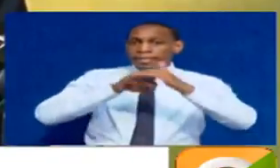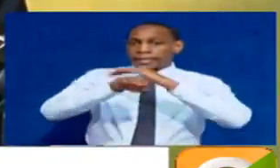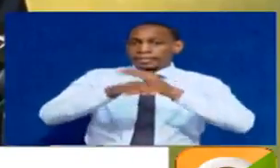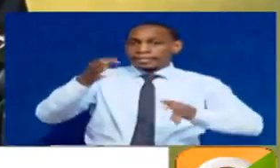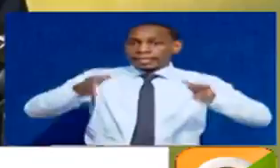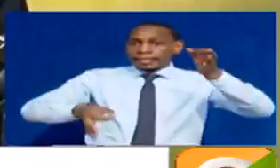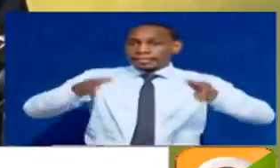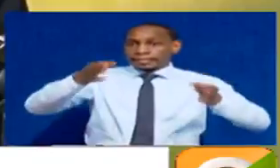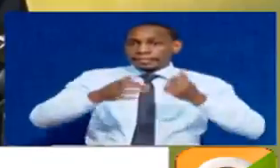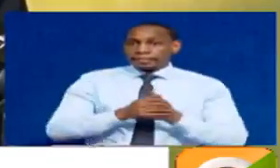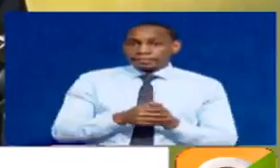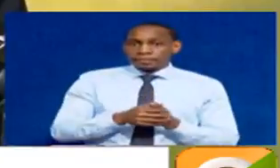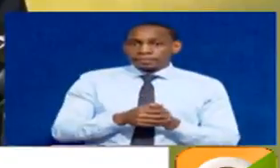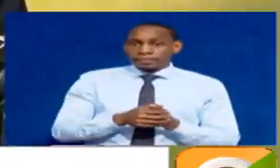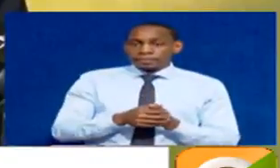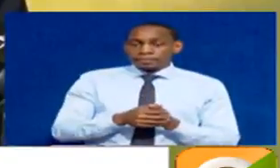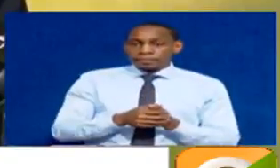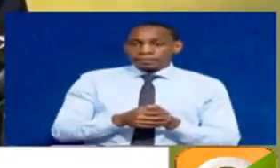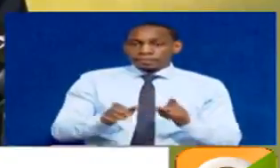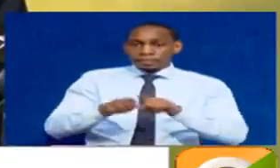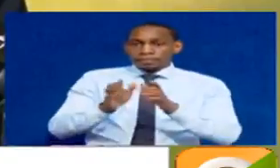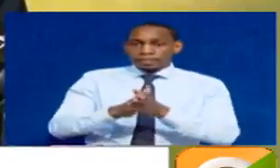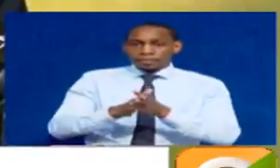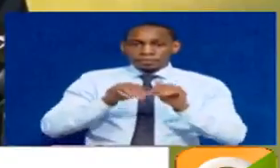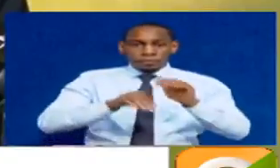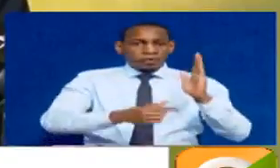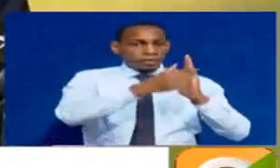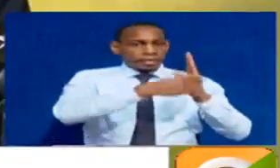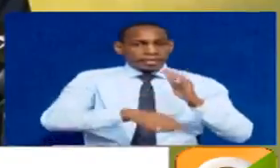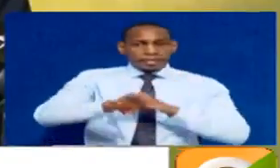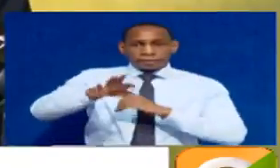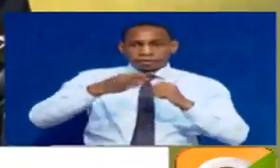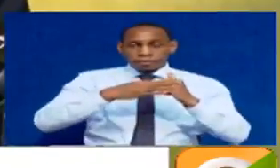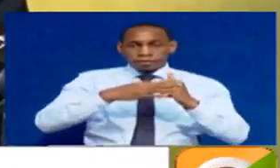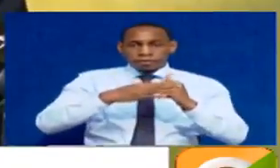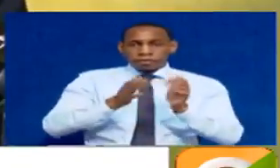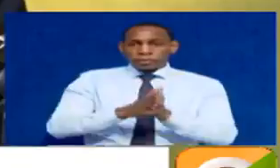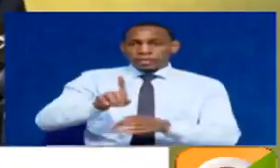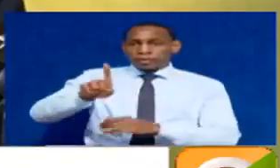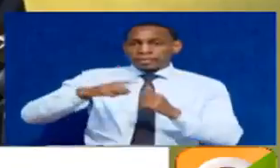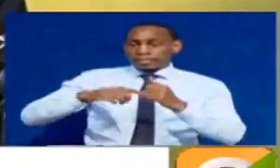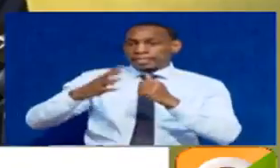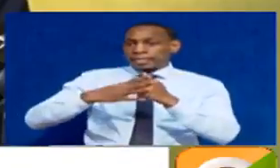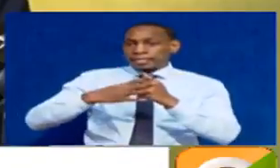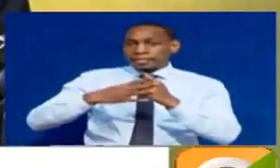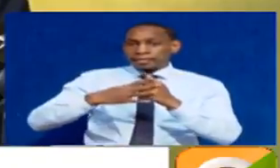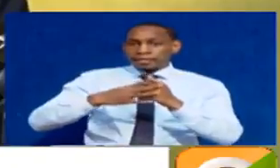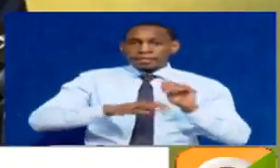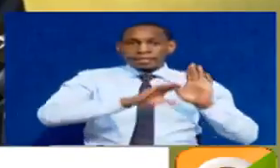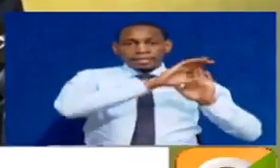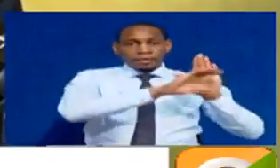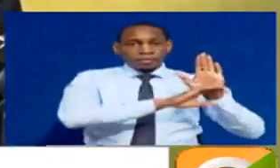to justice as envisaged under Article 48 and 169 of